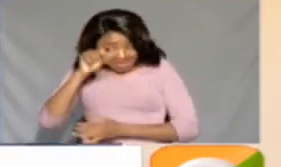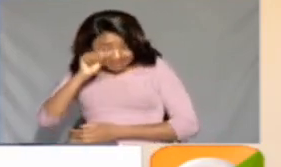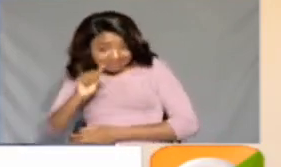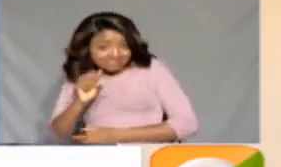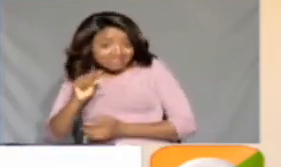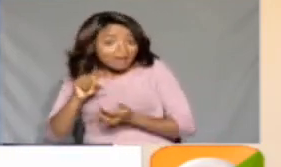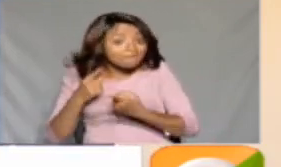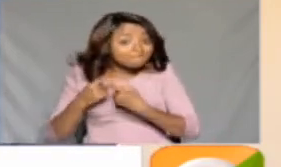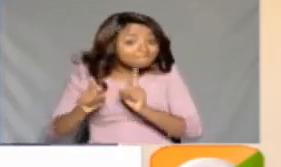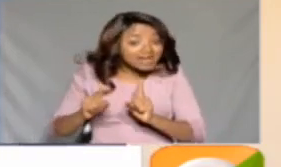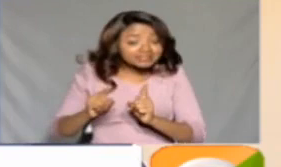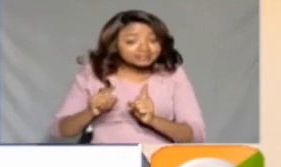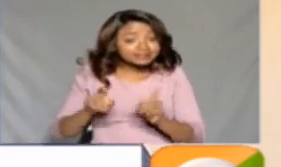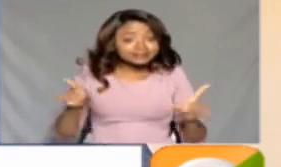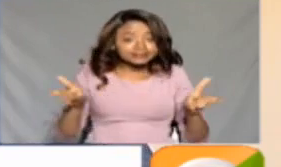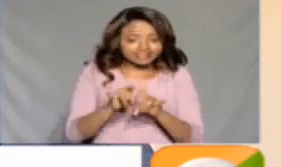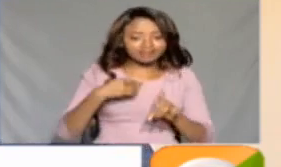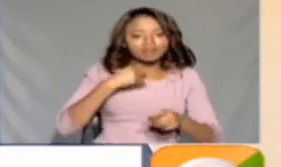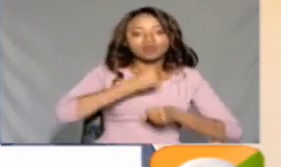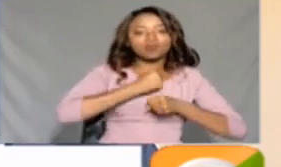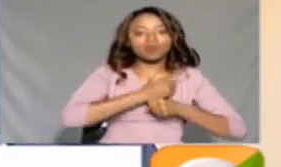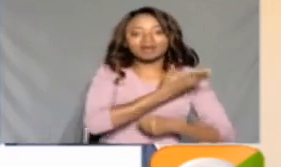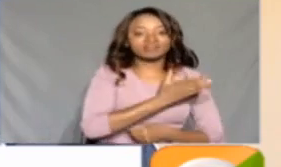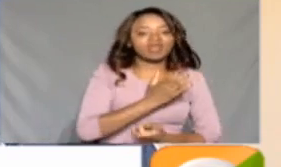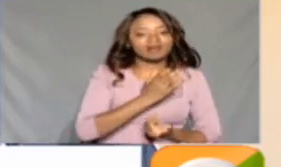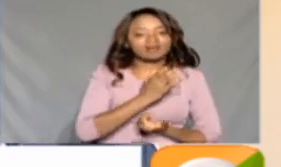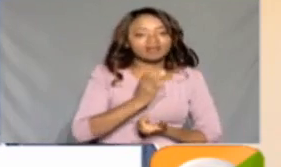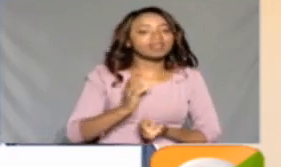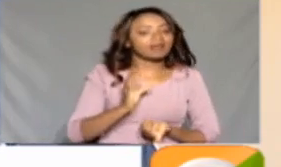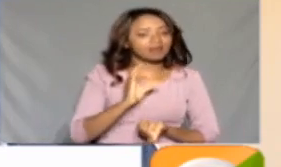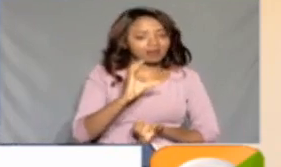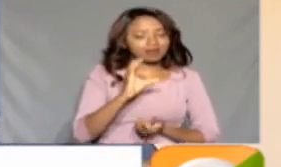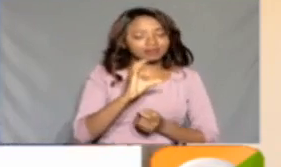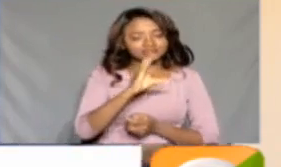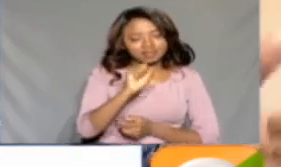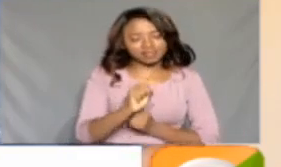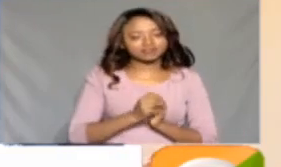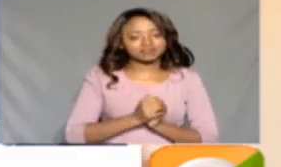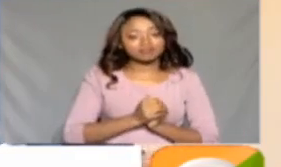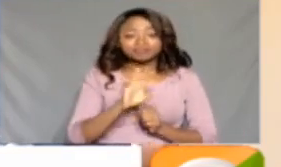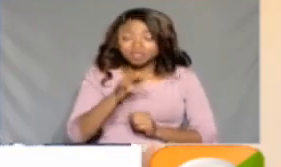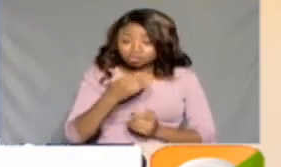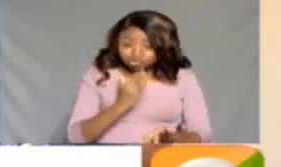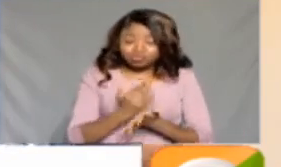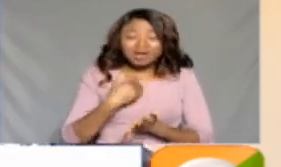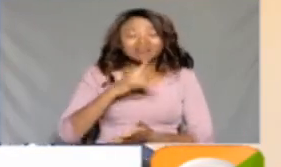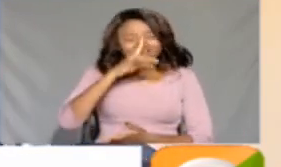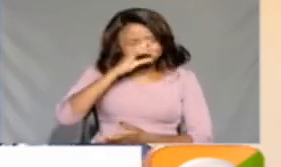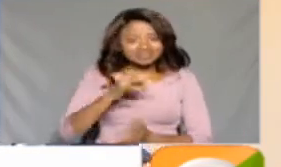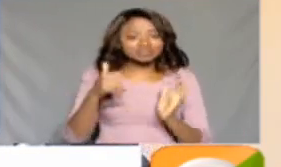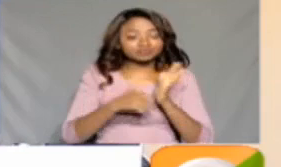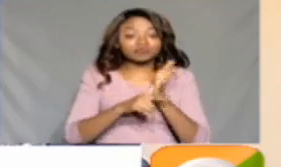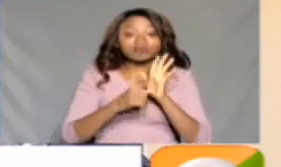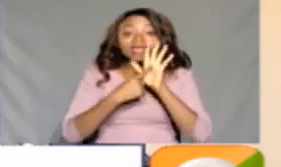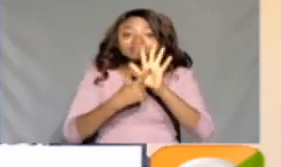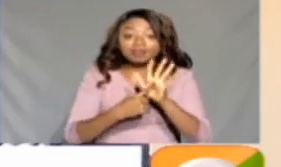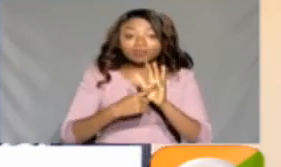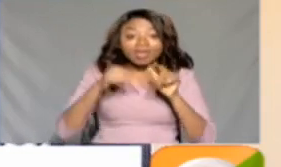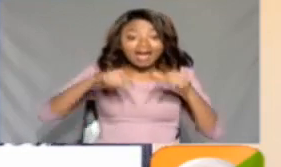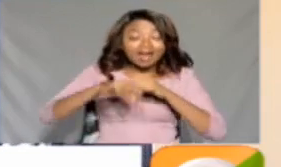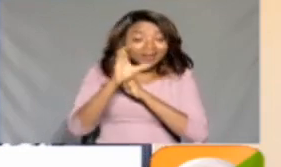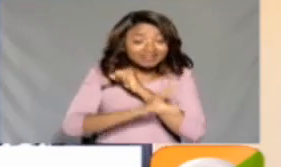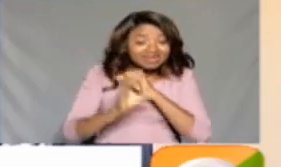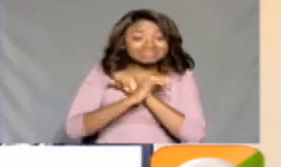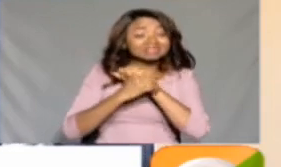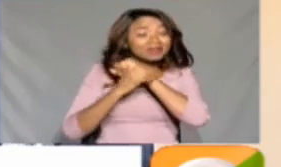I want to tell you, I also happen to sit in the cabinet. And we do have some very serious problems. I mean, take, for example, just the level of poverty level in this country.